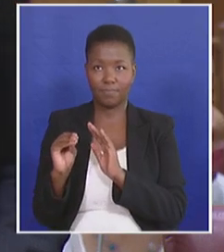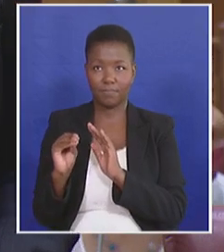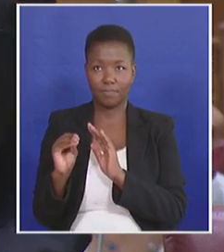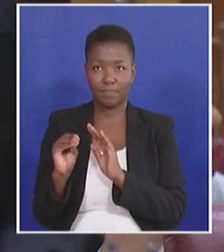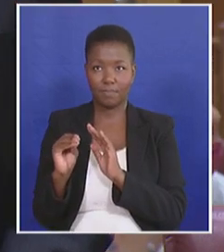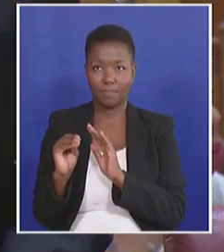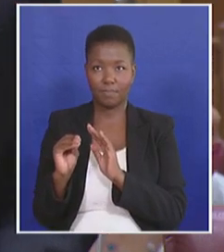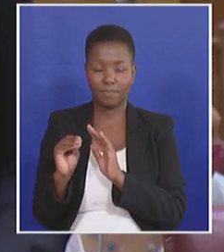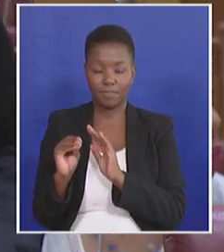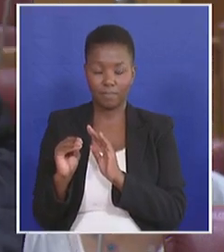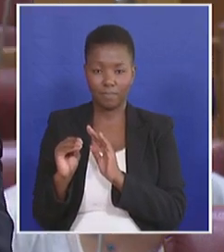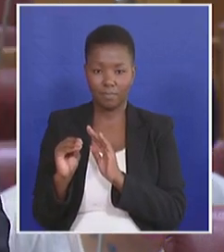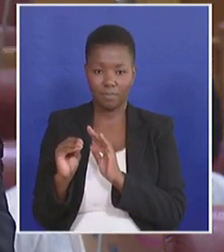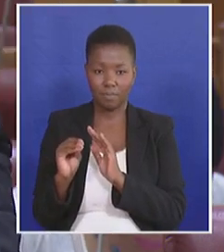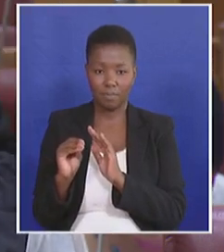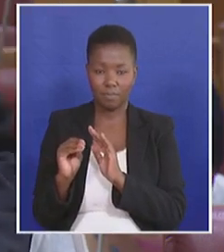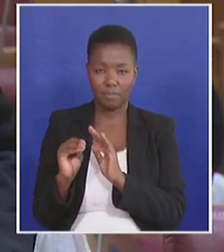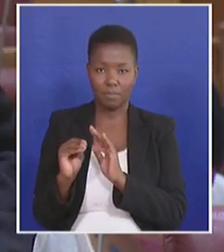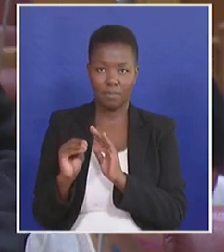operational readiness of the stations in terms of